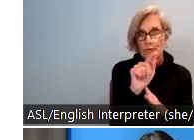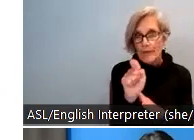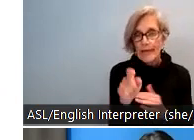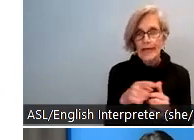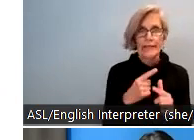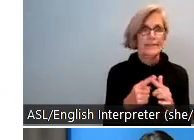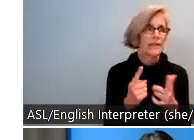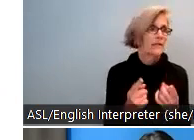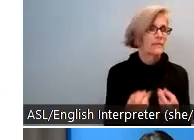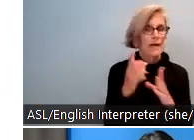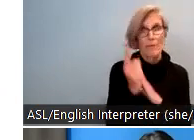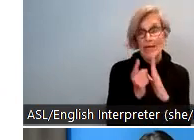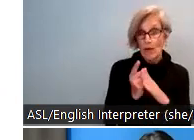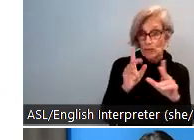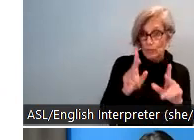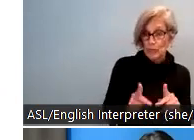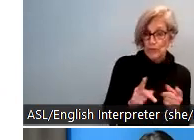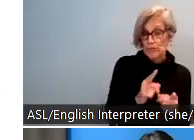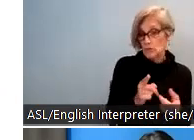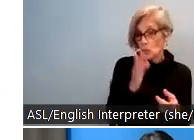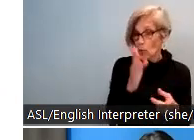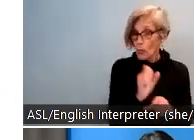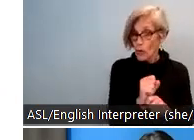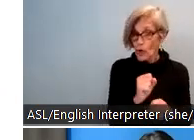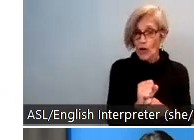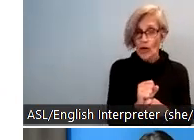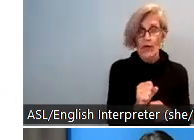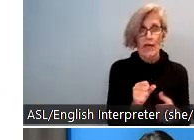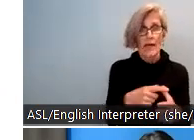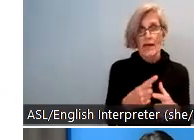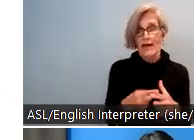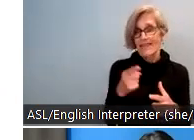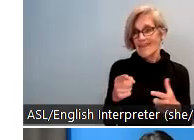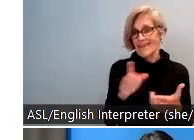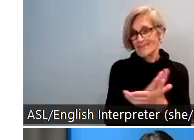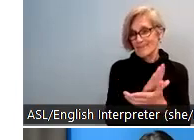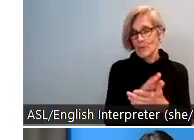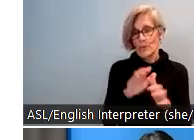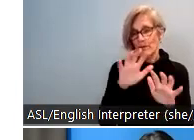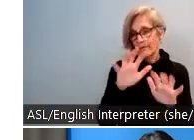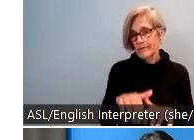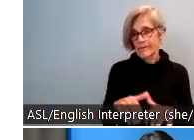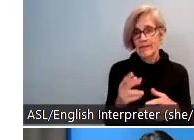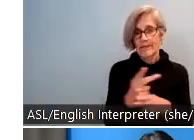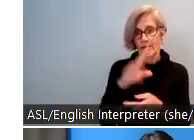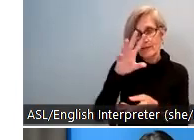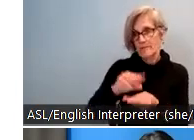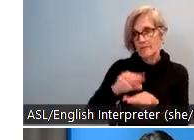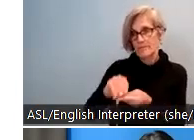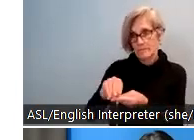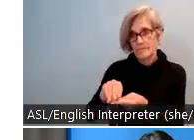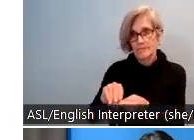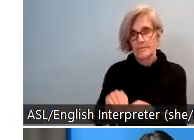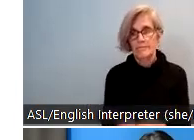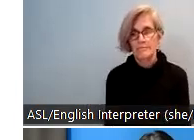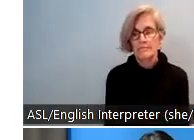will tally up those costs for you. The direct cost that you're going to need, put those in, and the spread, the sheet will do